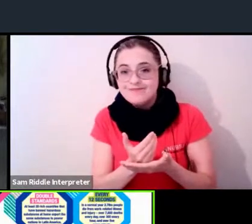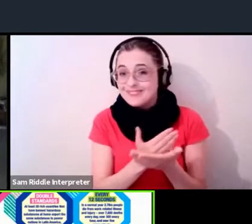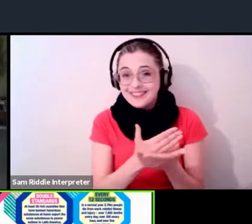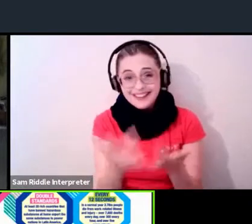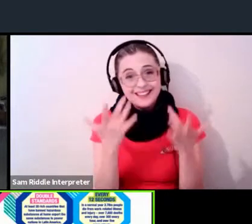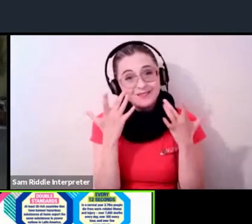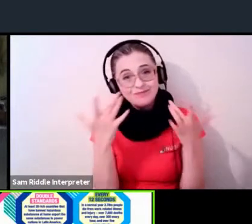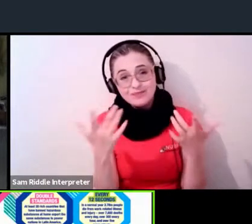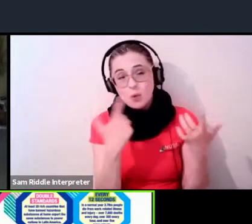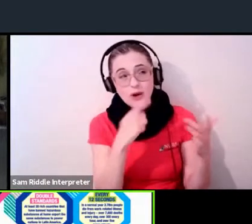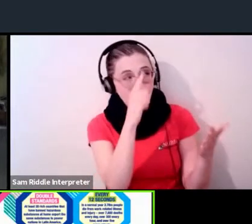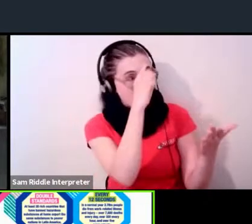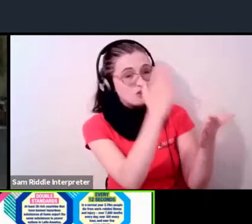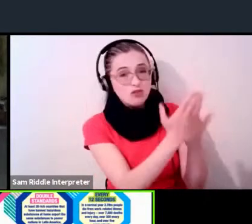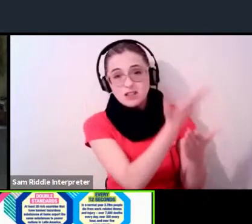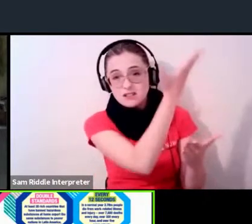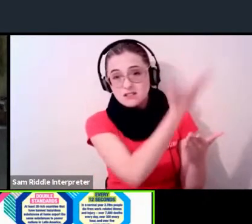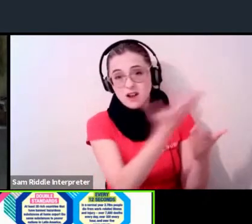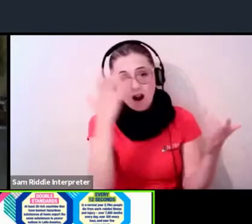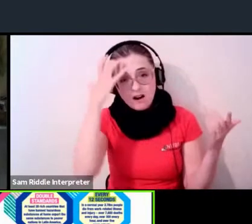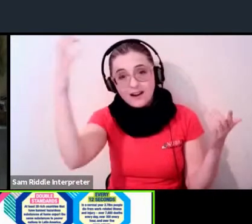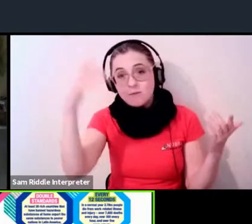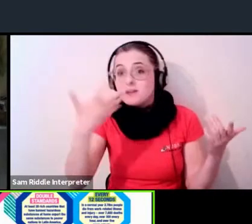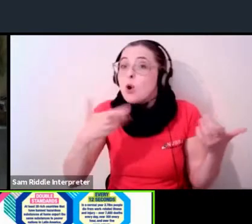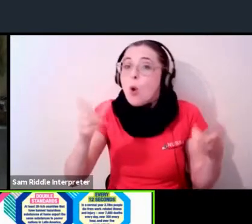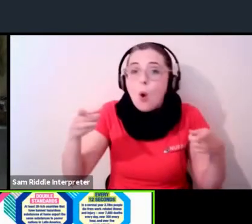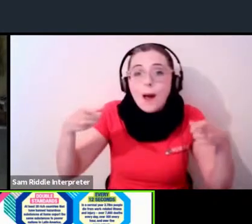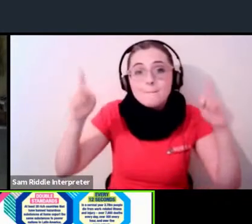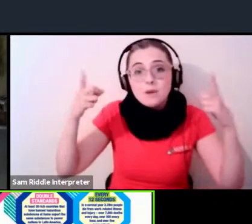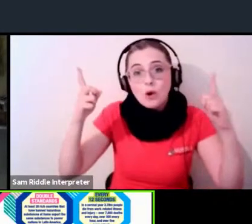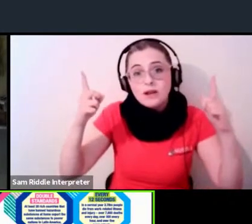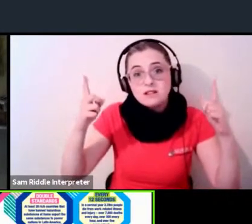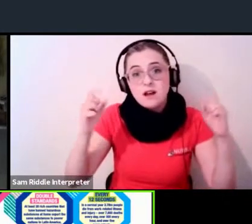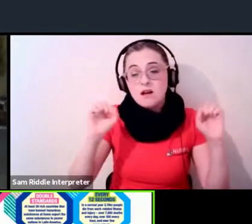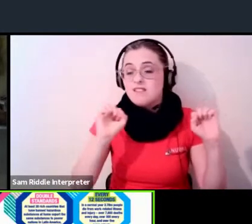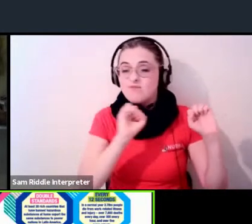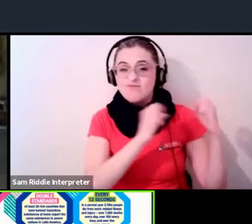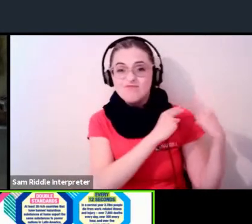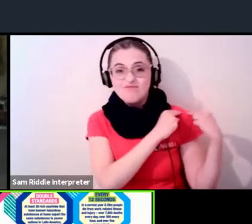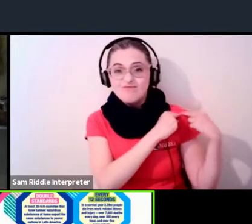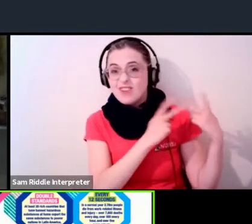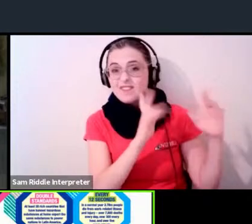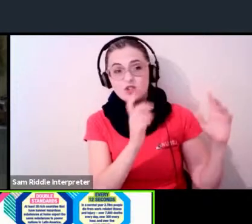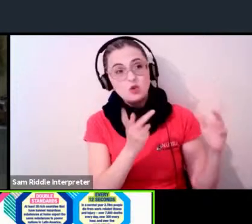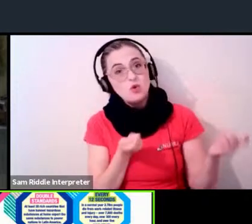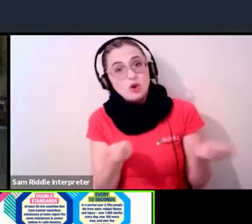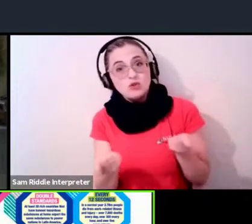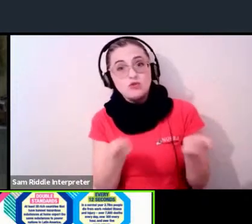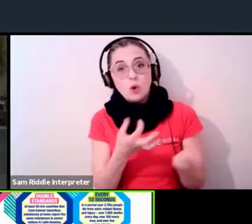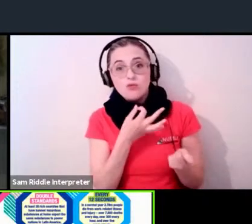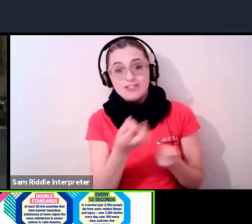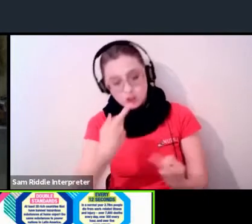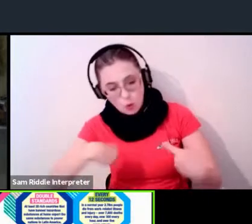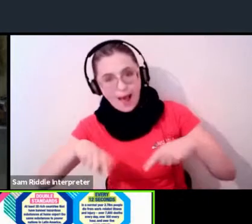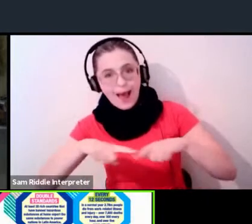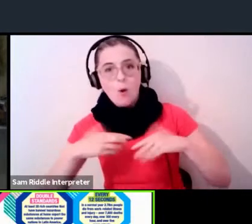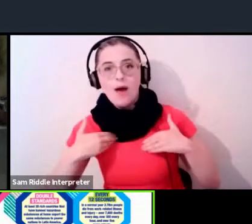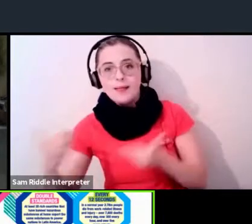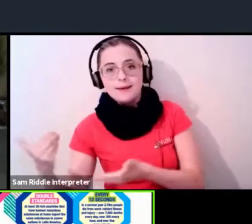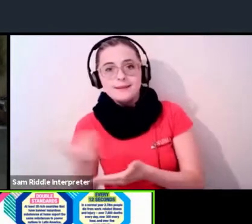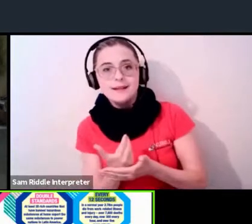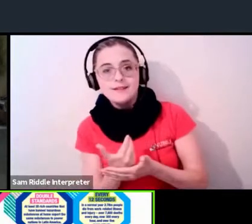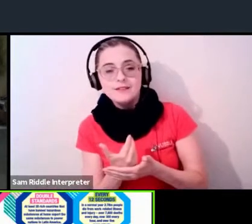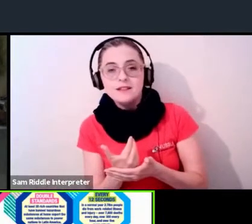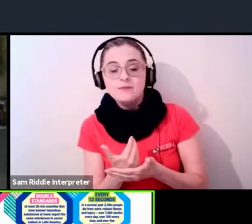employers to control the risks to our health and safety. And the Health and Safety Executive